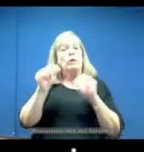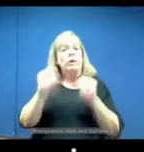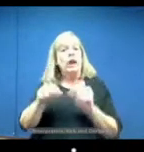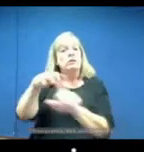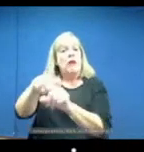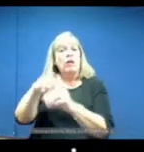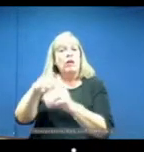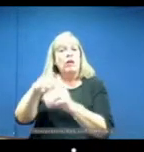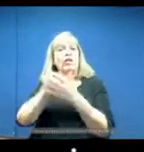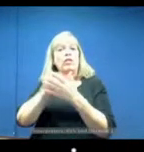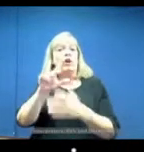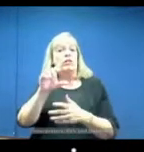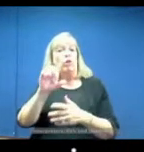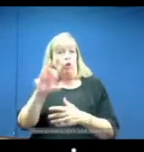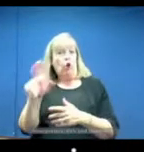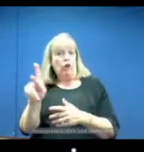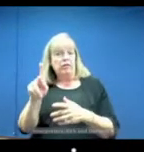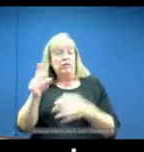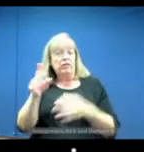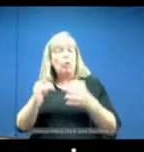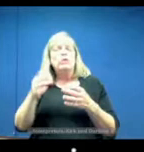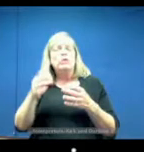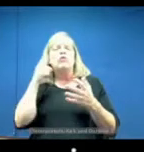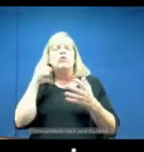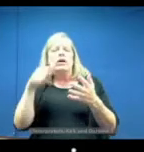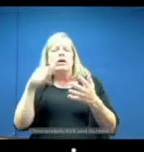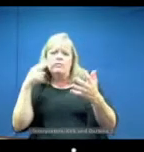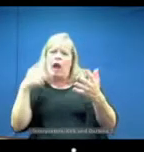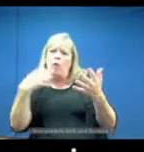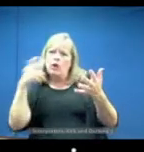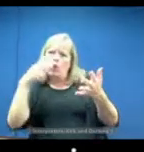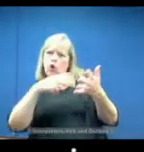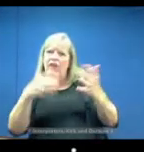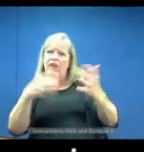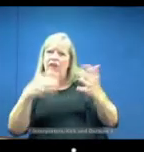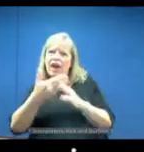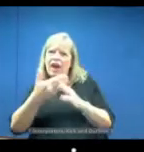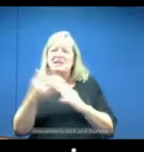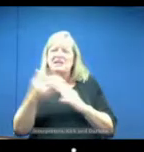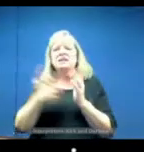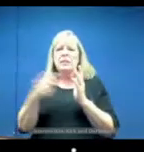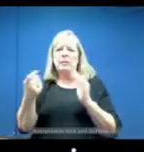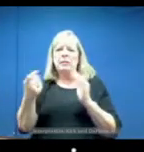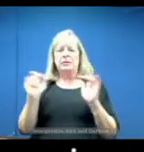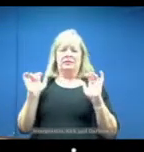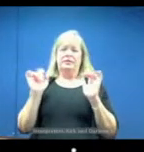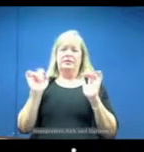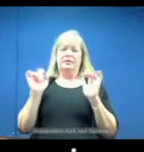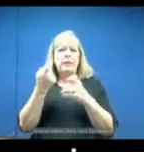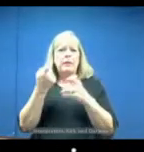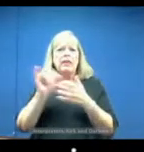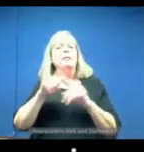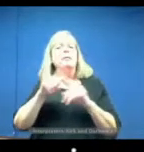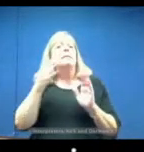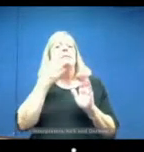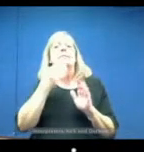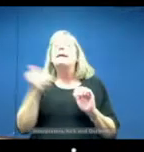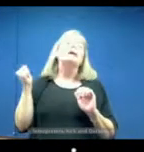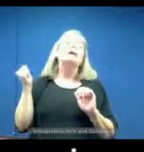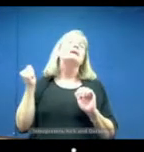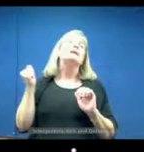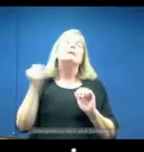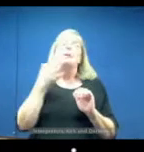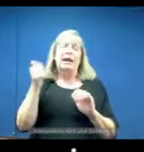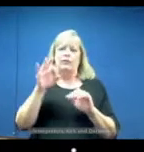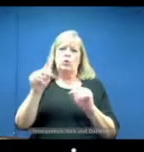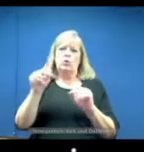one in the courtroom, to see the file. Sometimes they get a little funky. The best way to do it is to get it well ahead of